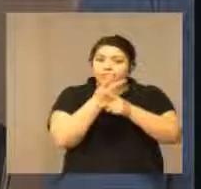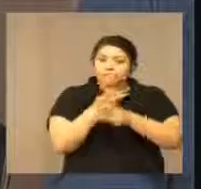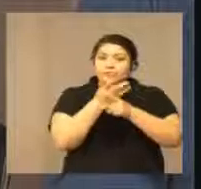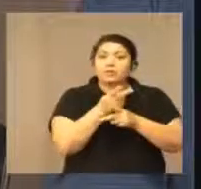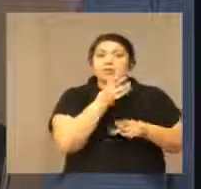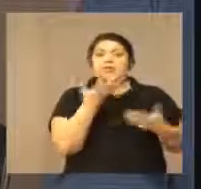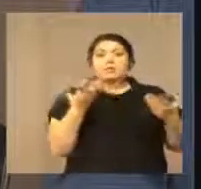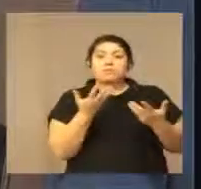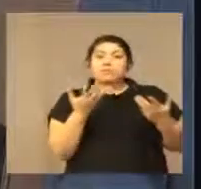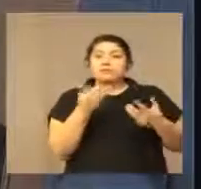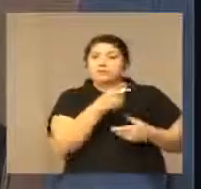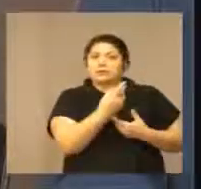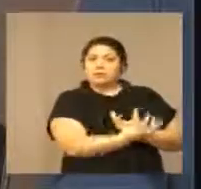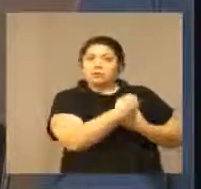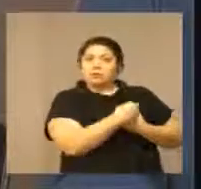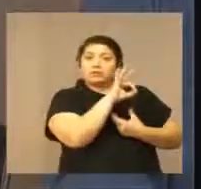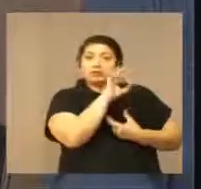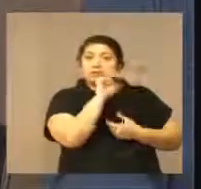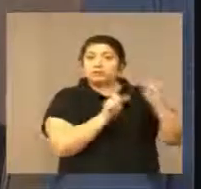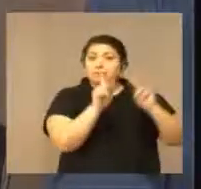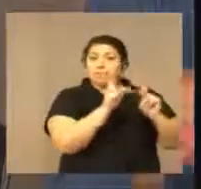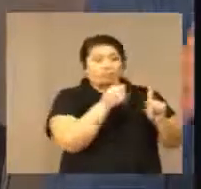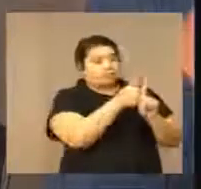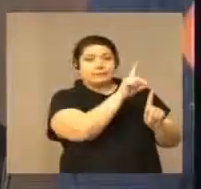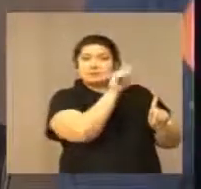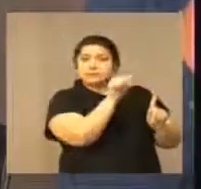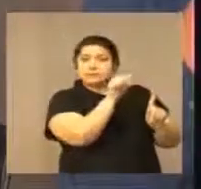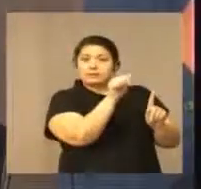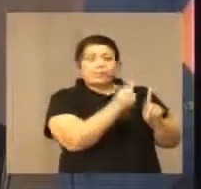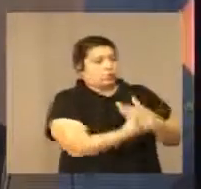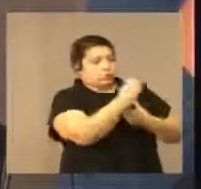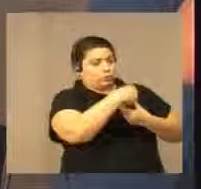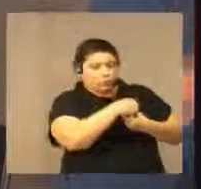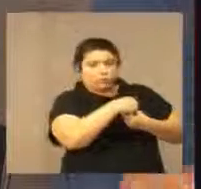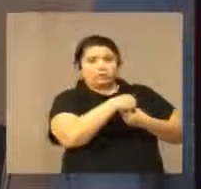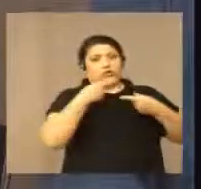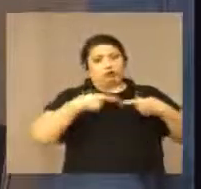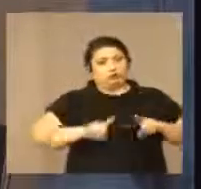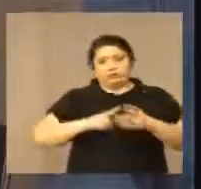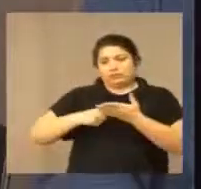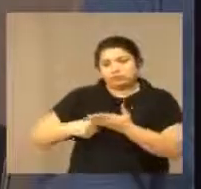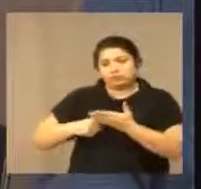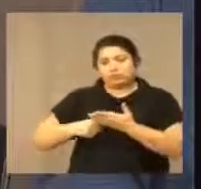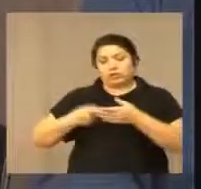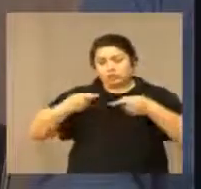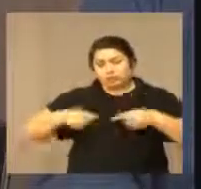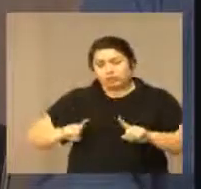of the inclusion of First Nations persons with disabilities at all junctures of the engagement process.